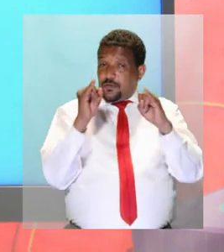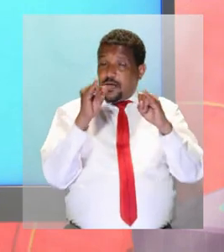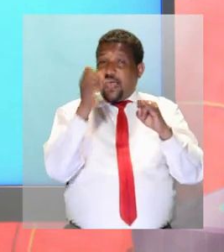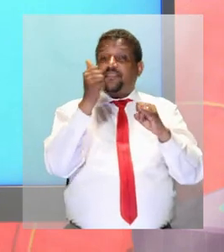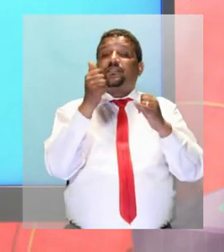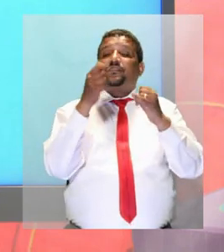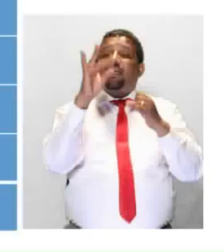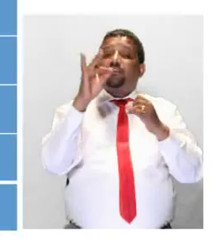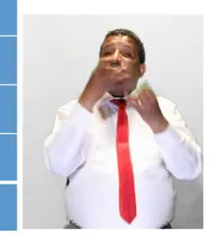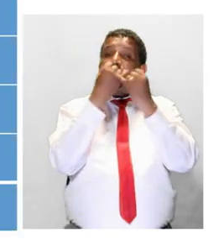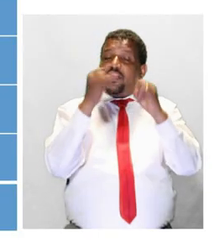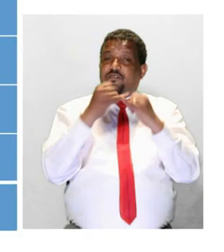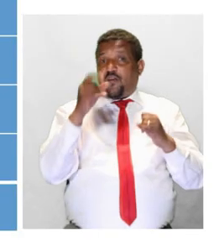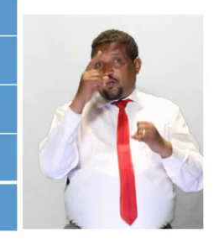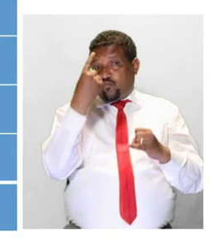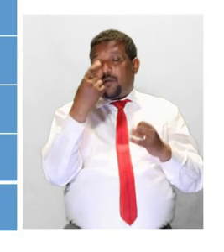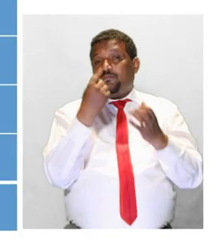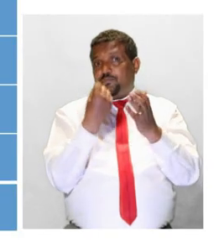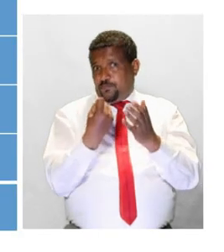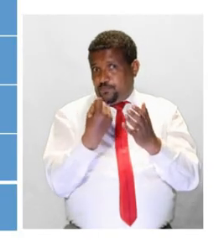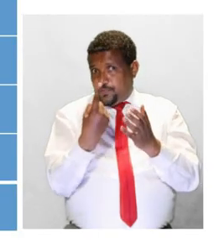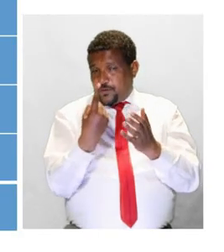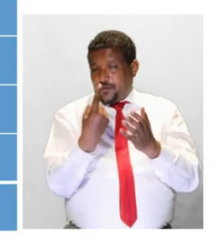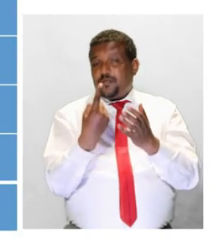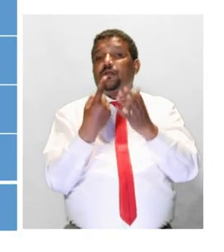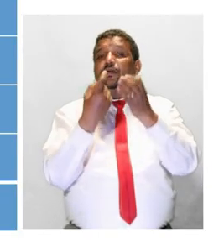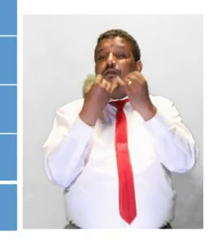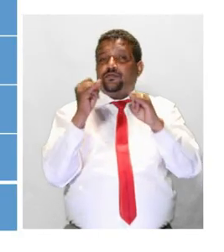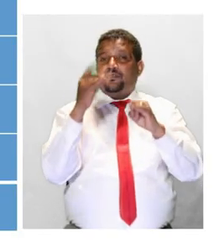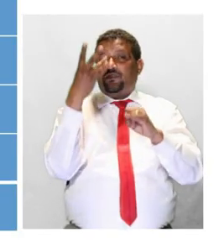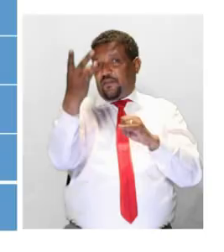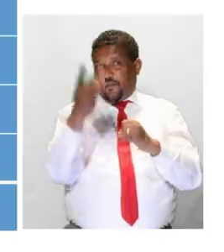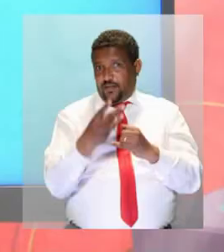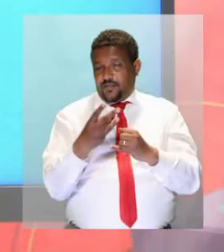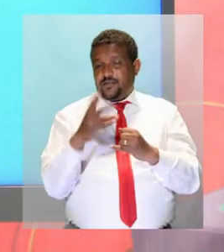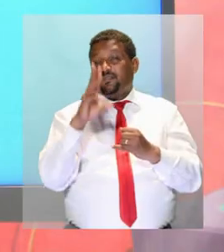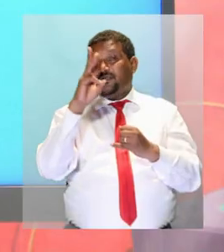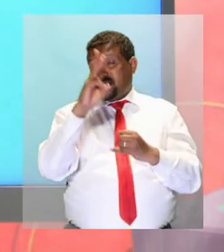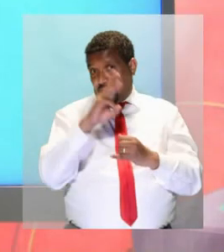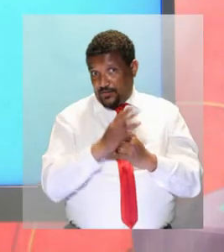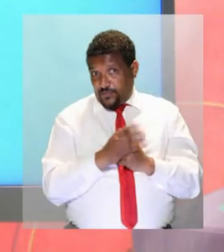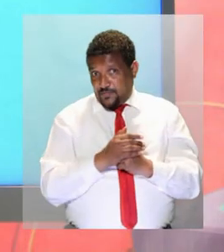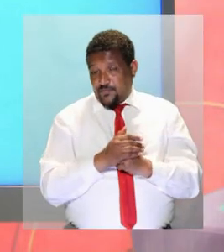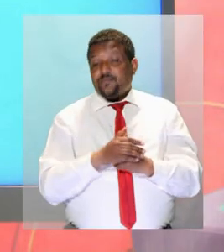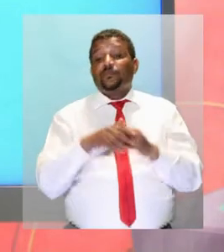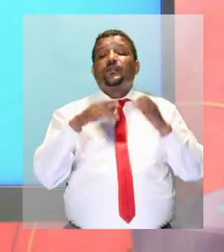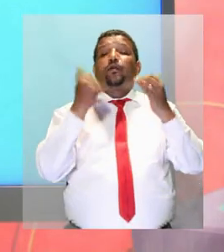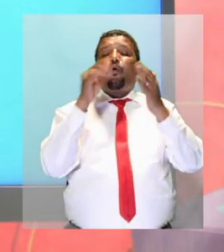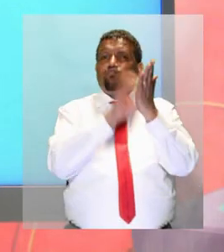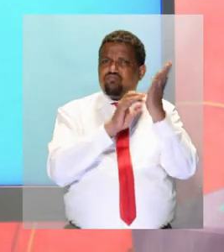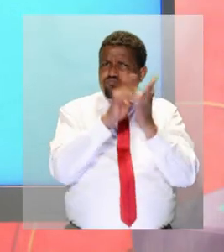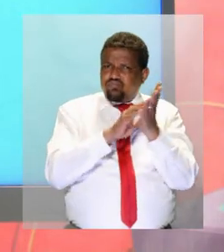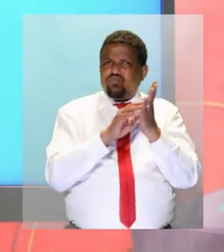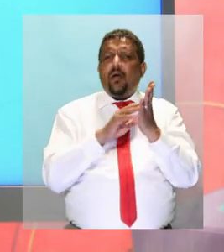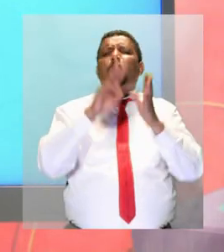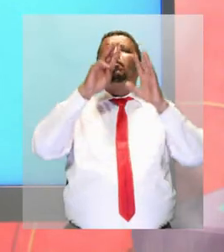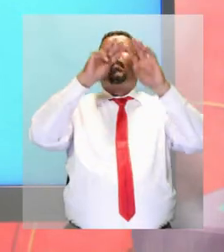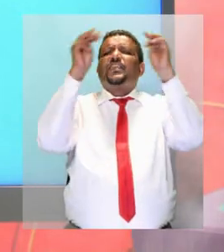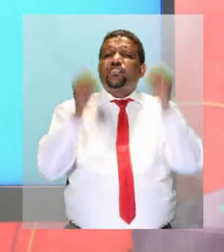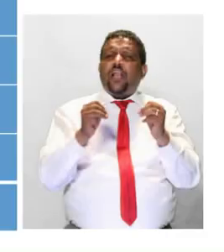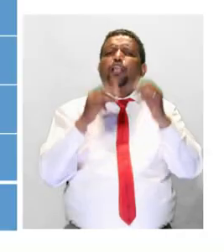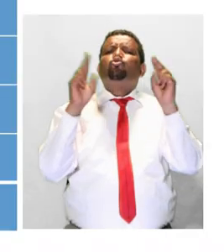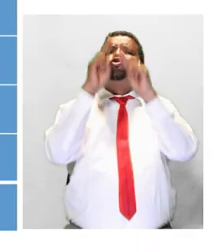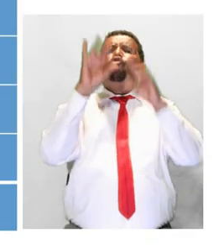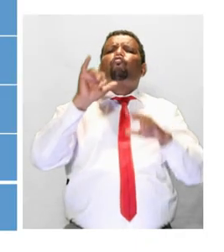is 8. Similarly, it is 7, 6, 5. Again, let's calculate the marginal utility of Y.